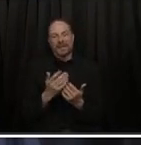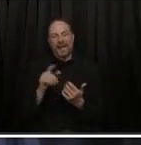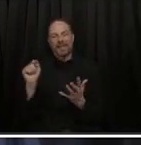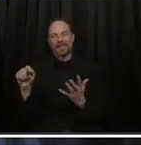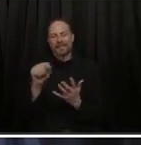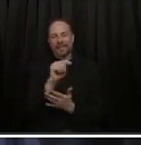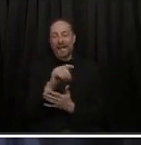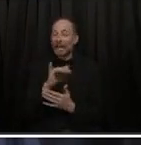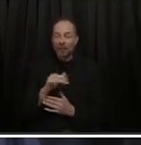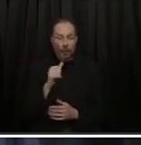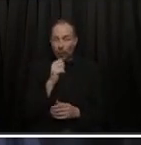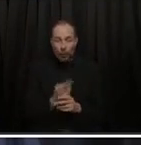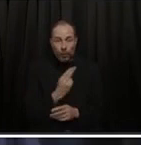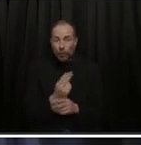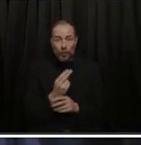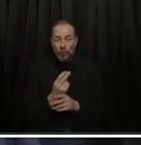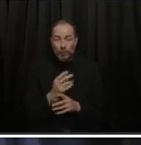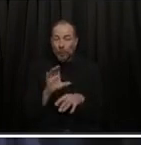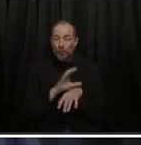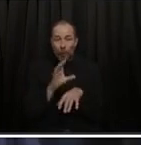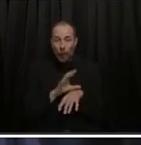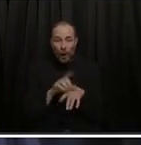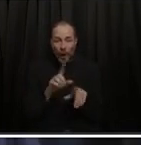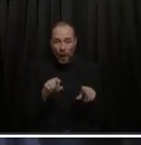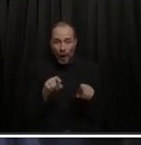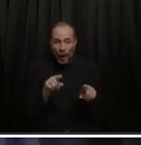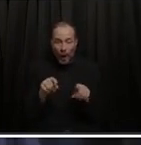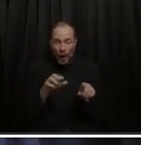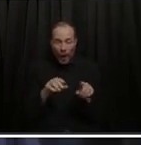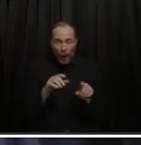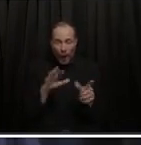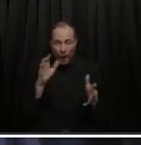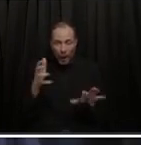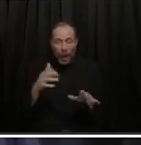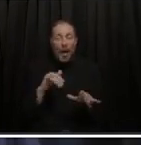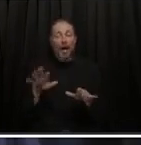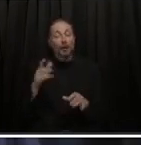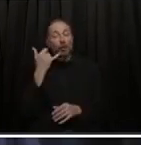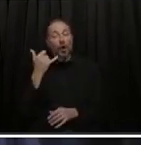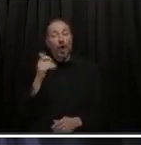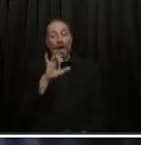web user and you want your booster to get your 5 to 11-year-old vaccinated, call